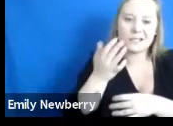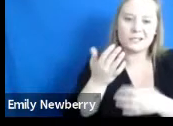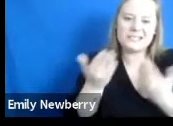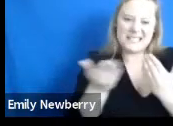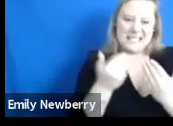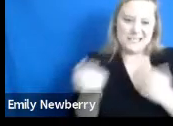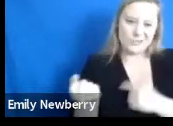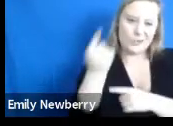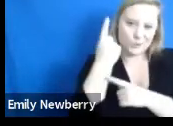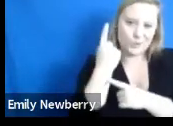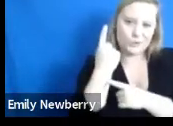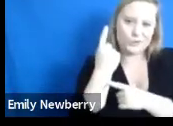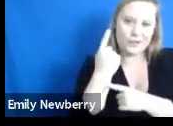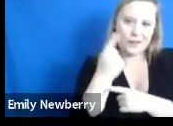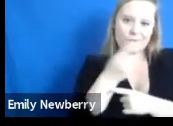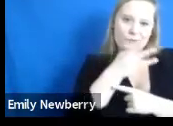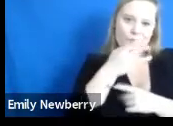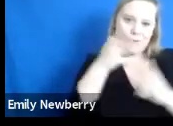for the farmers.